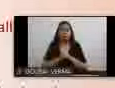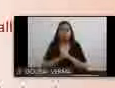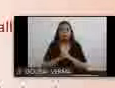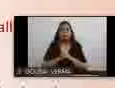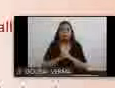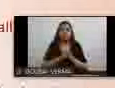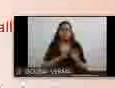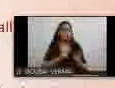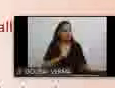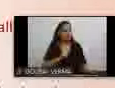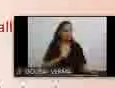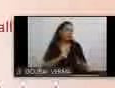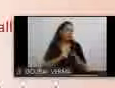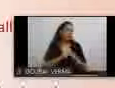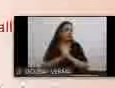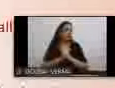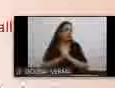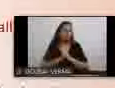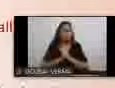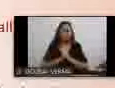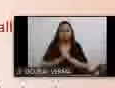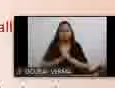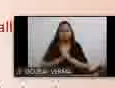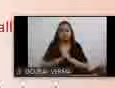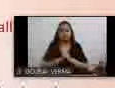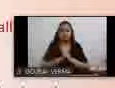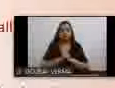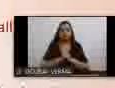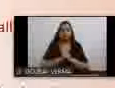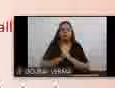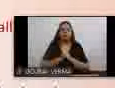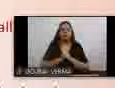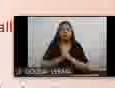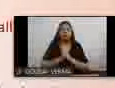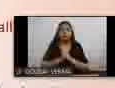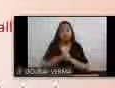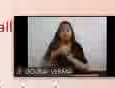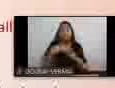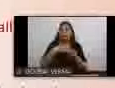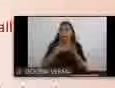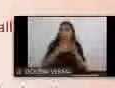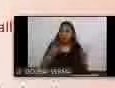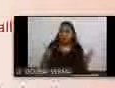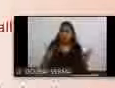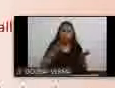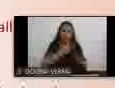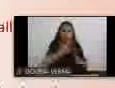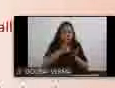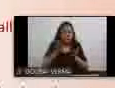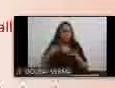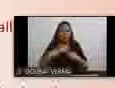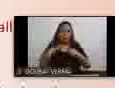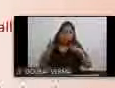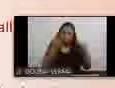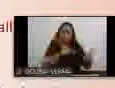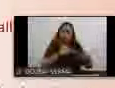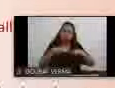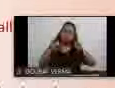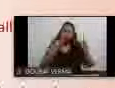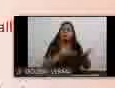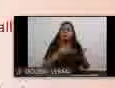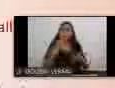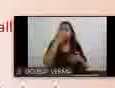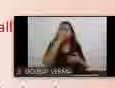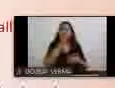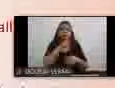we start giving inputs to children through other sources, through touch, through proprioceptive, through